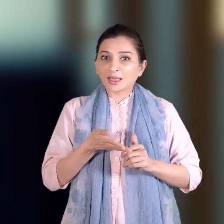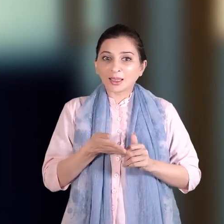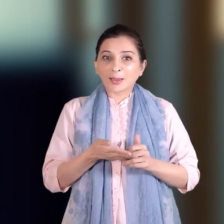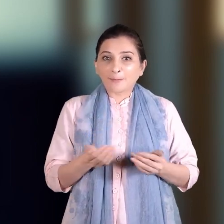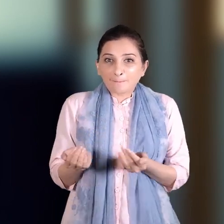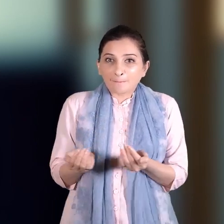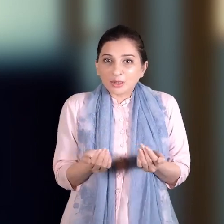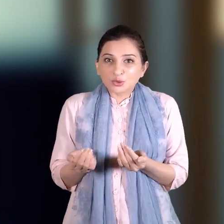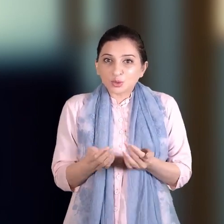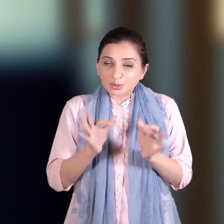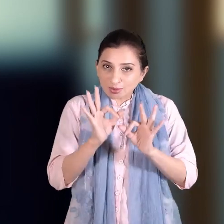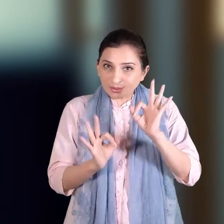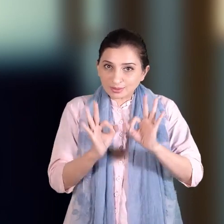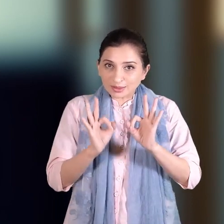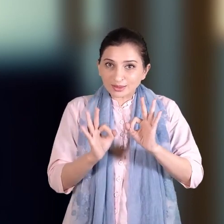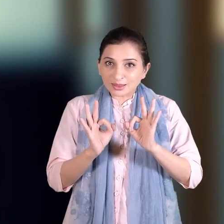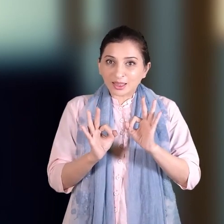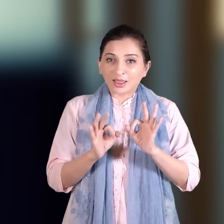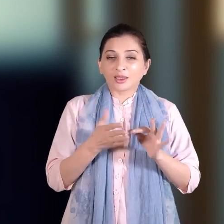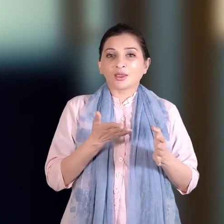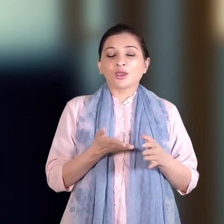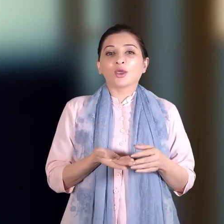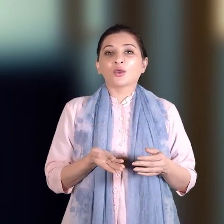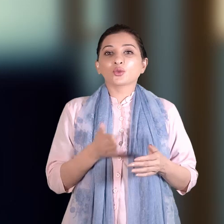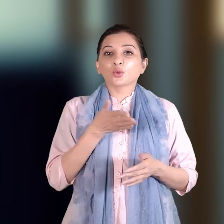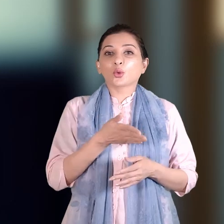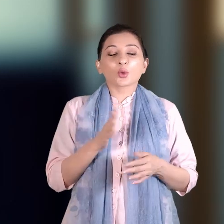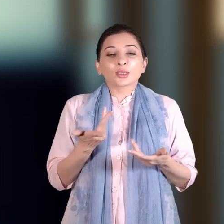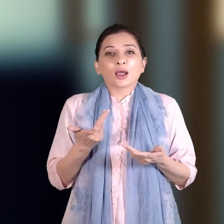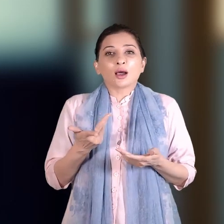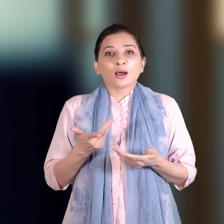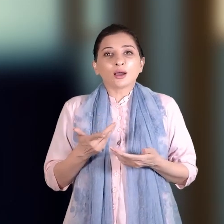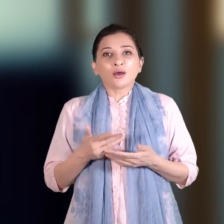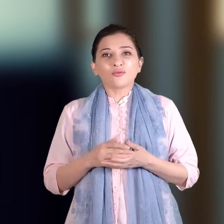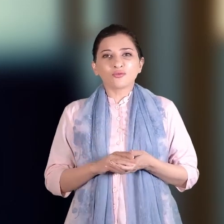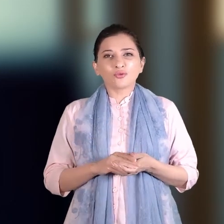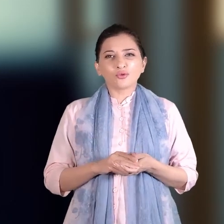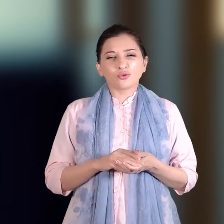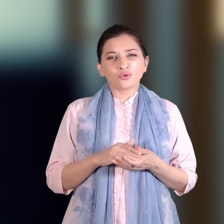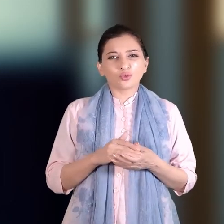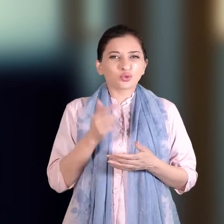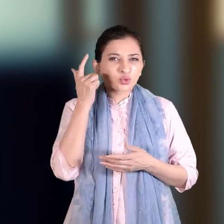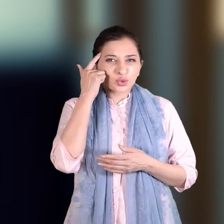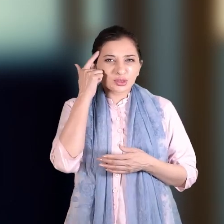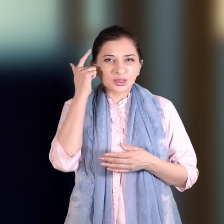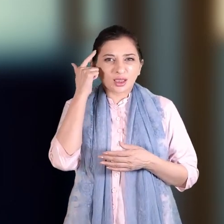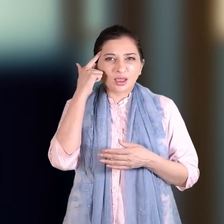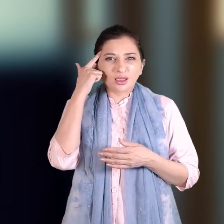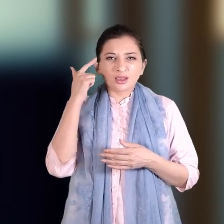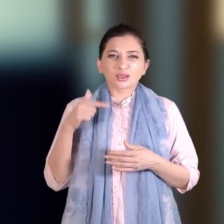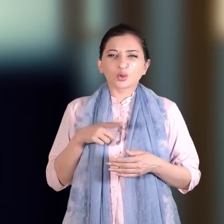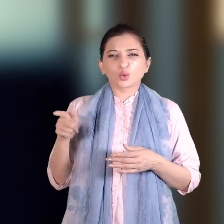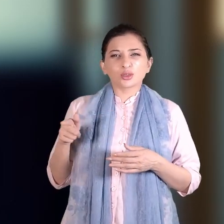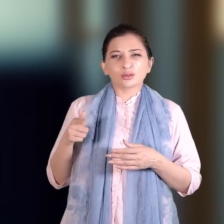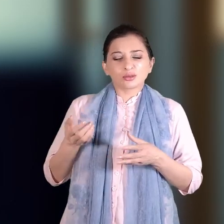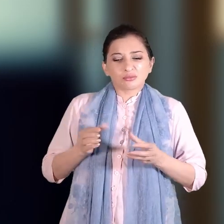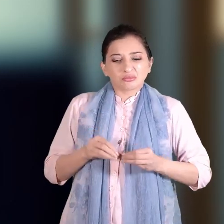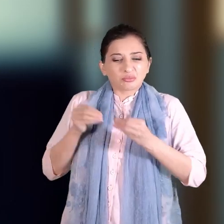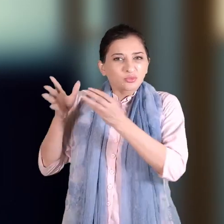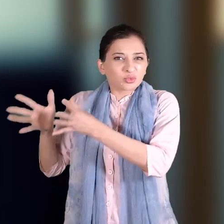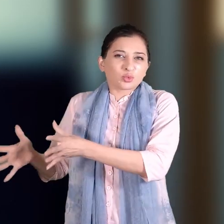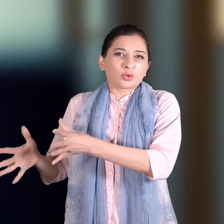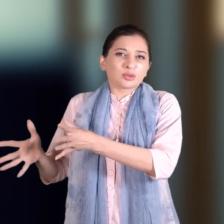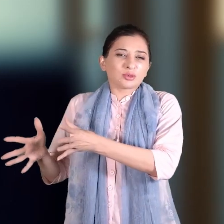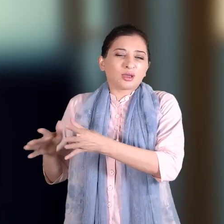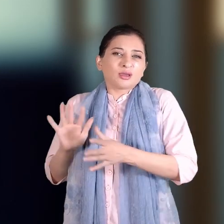particular role, they get so consumed by it that they start feeling a sense of loss. They keep